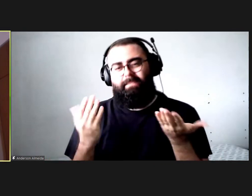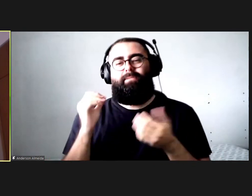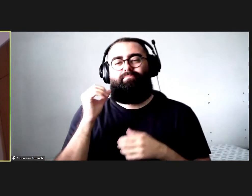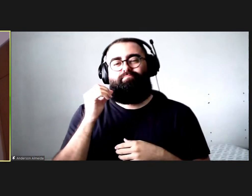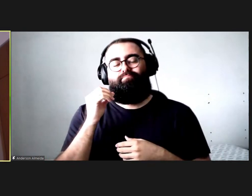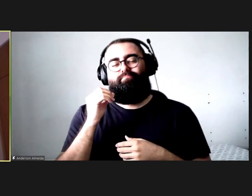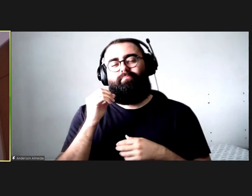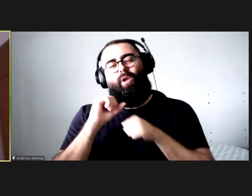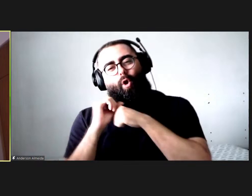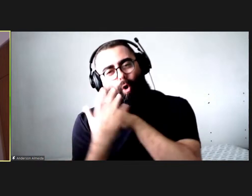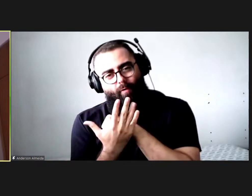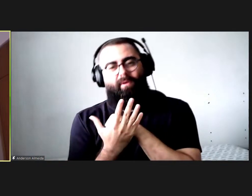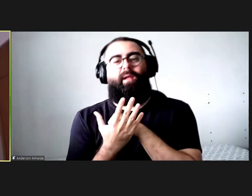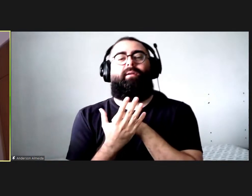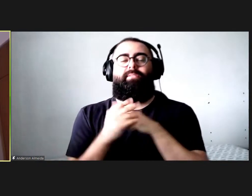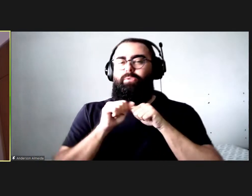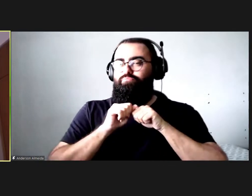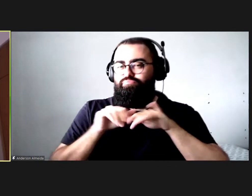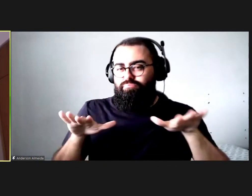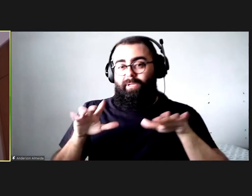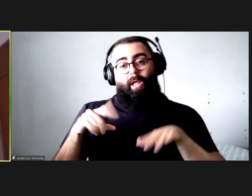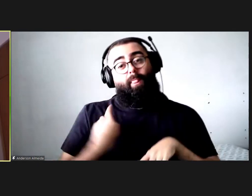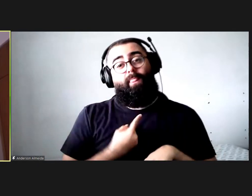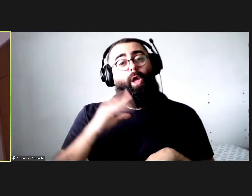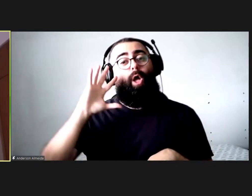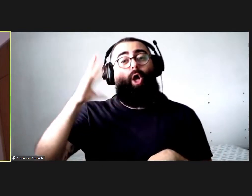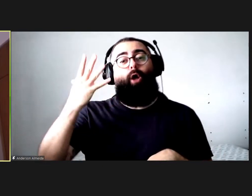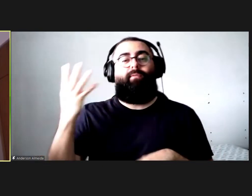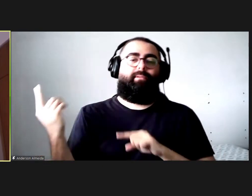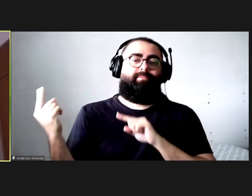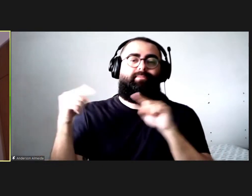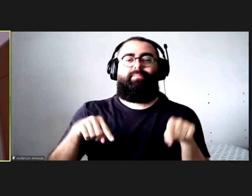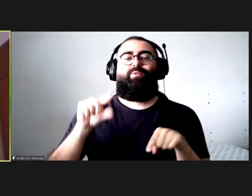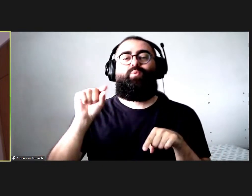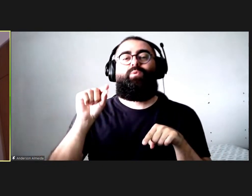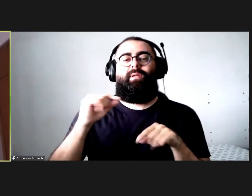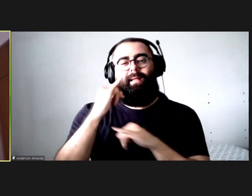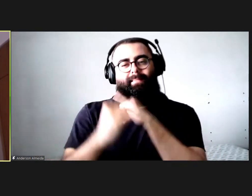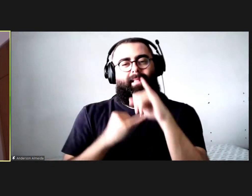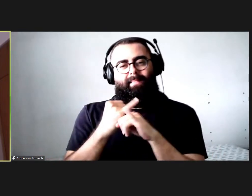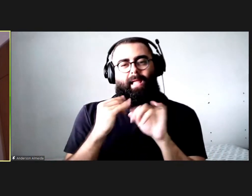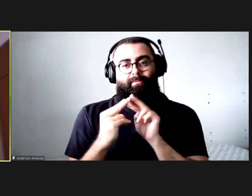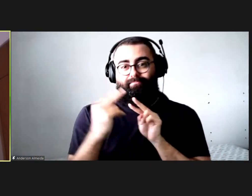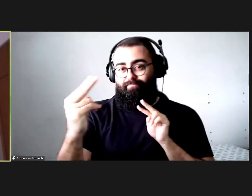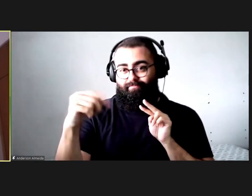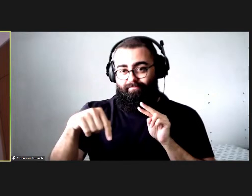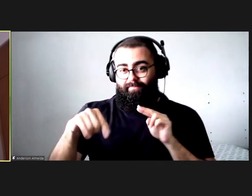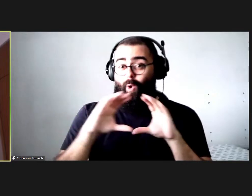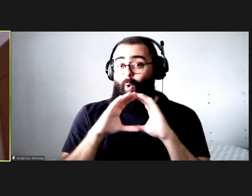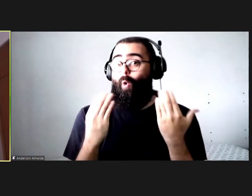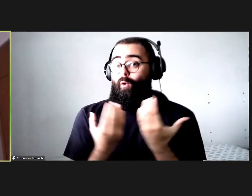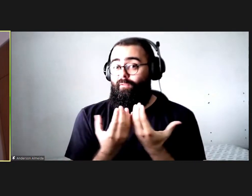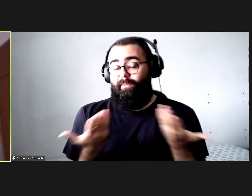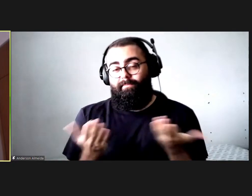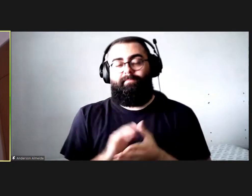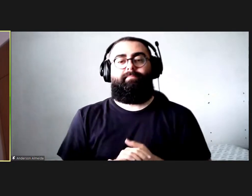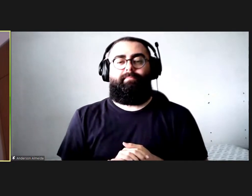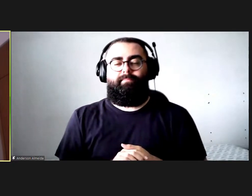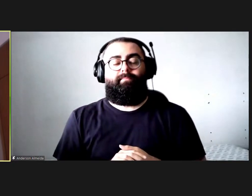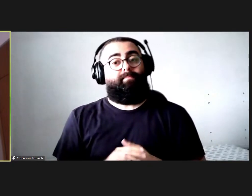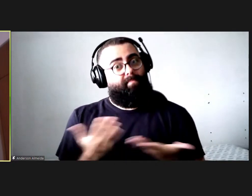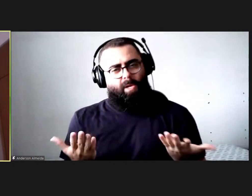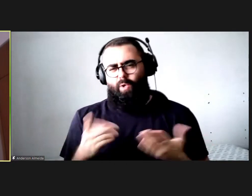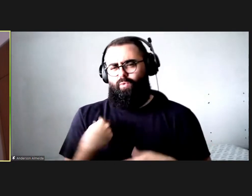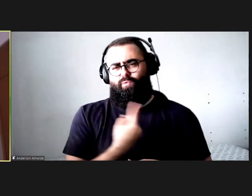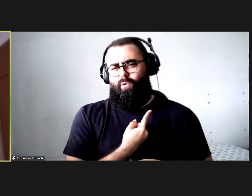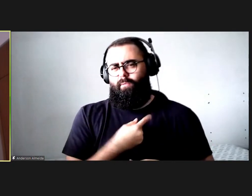coronavirus pandemic, we decided to hold this edition entirely online. Despite this difference in the mode of